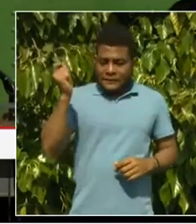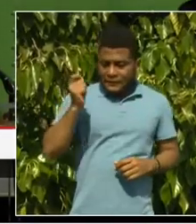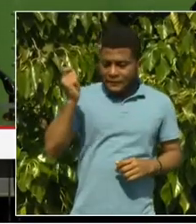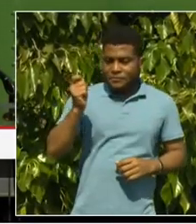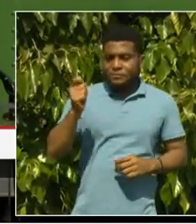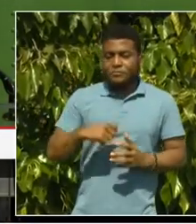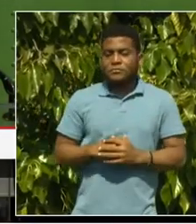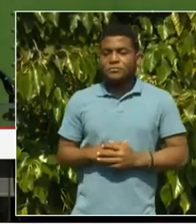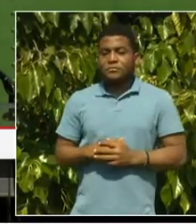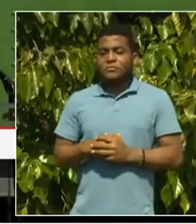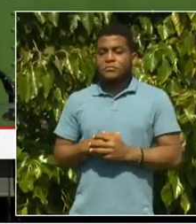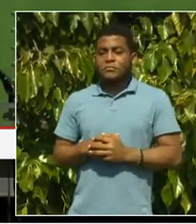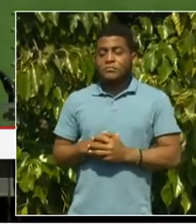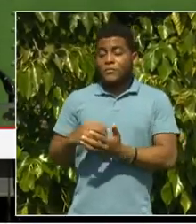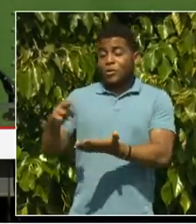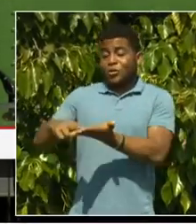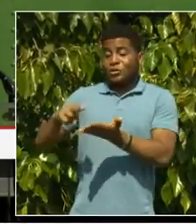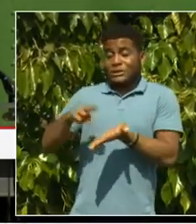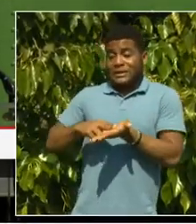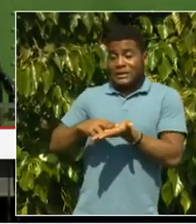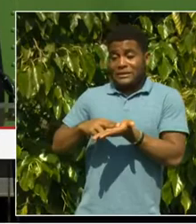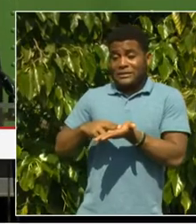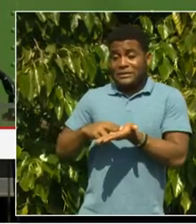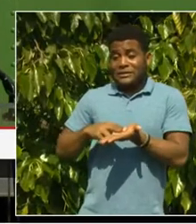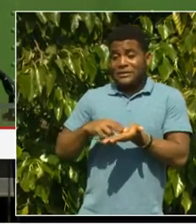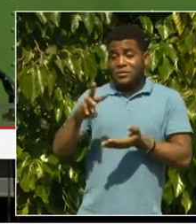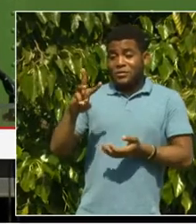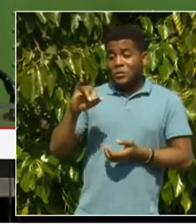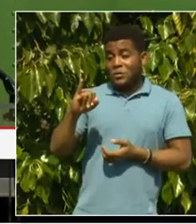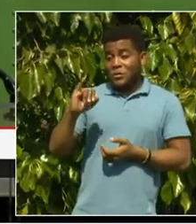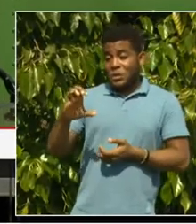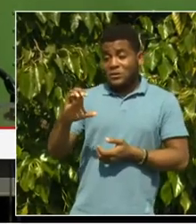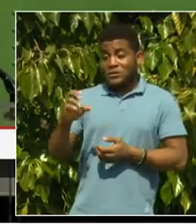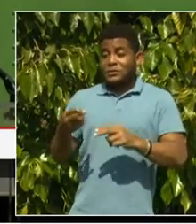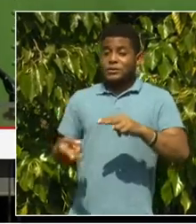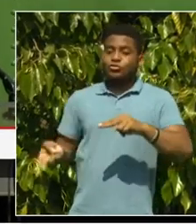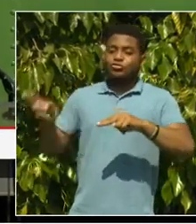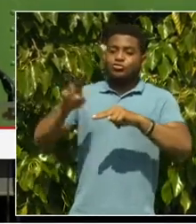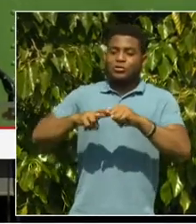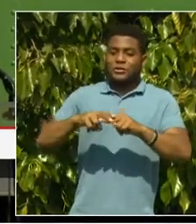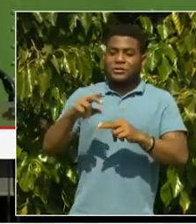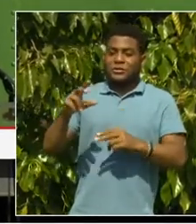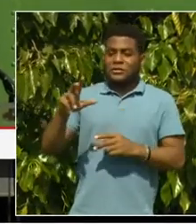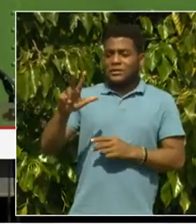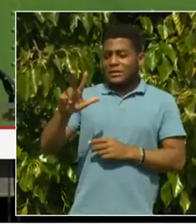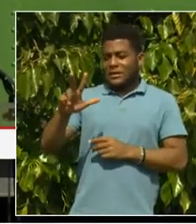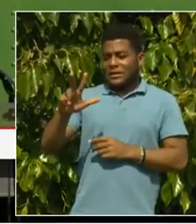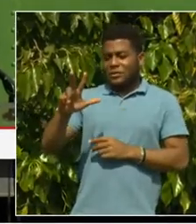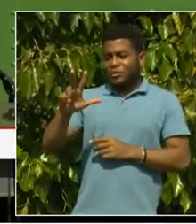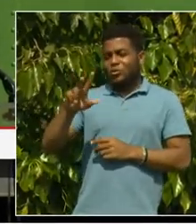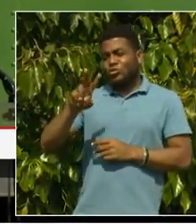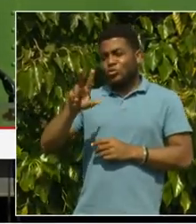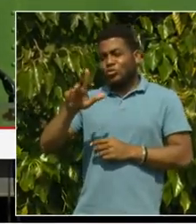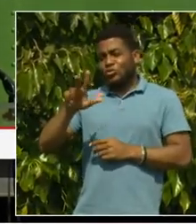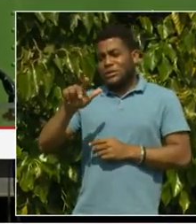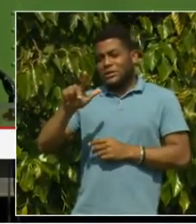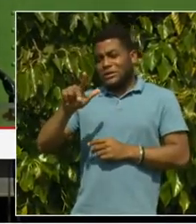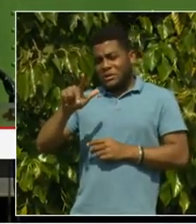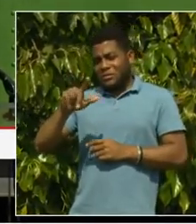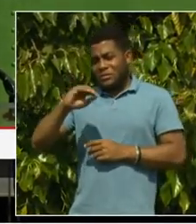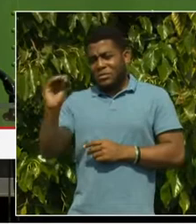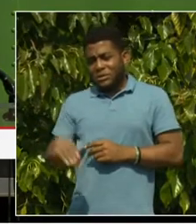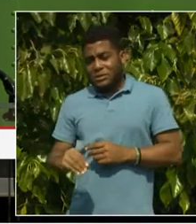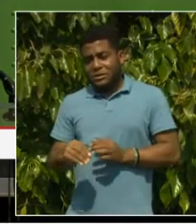23%. You heard Samantha talk about the needs that she and her family experienced. She was not alone. WIC pours over $9